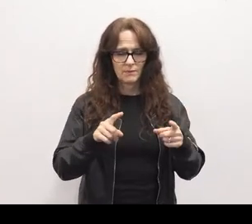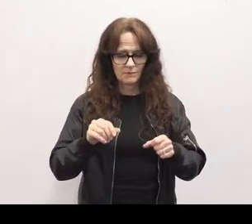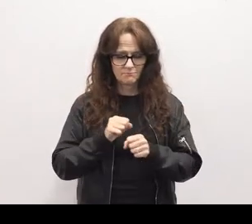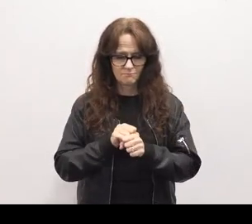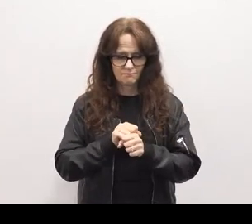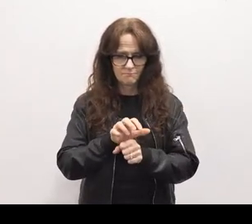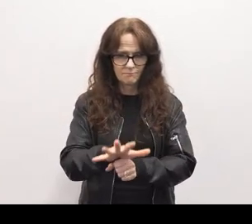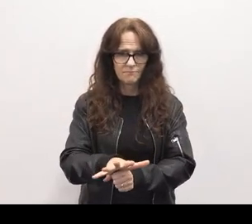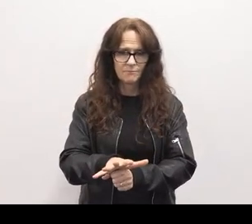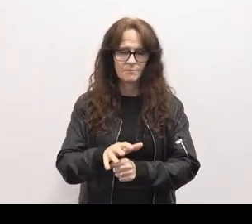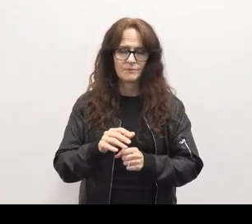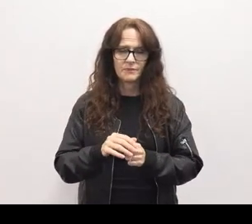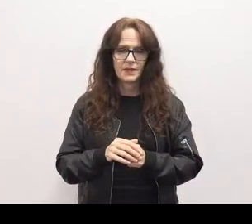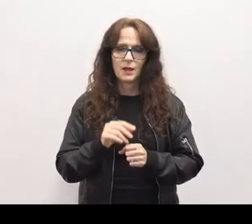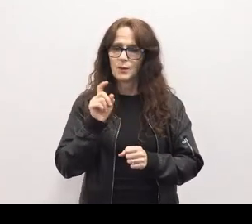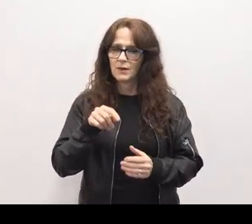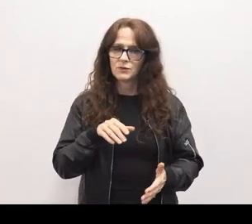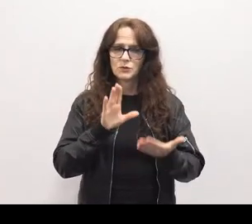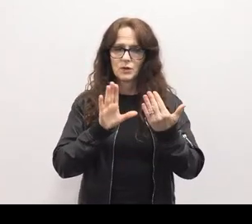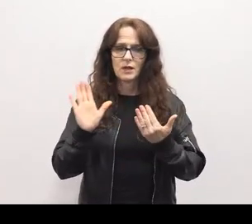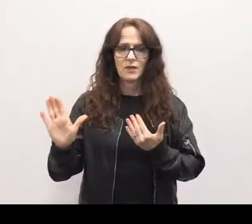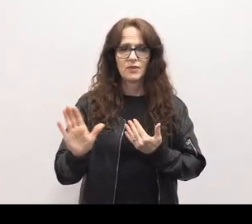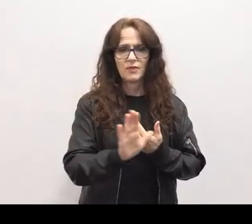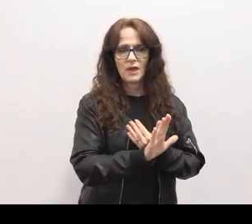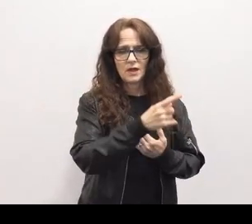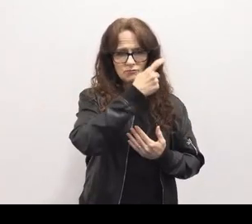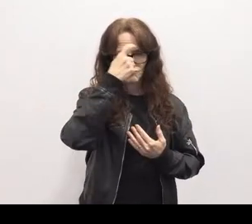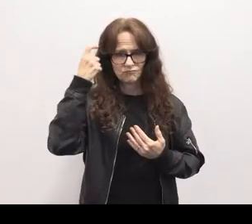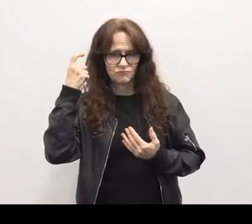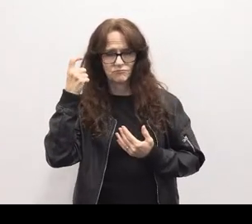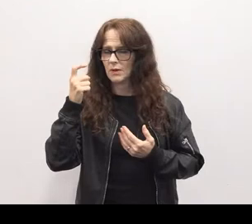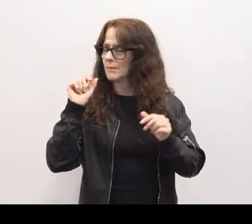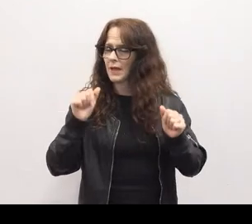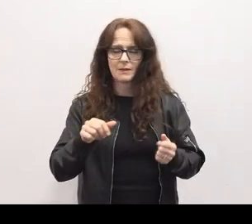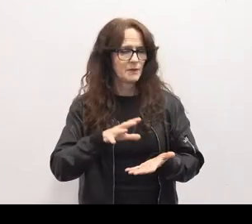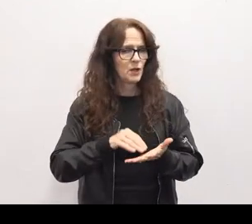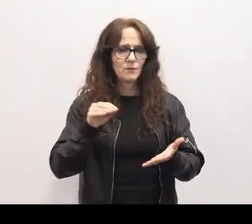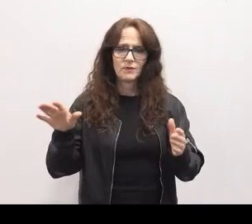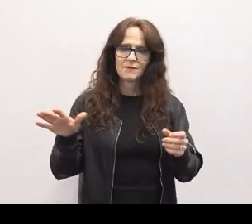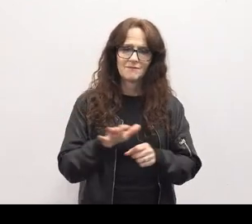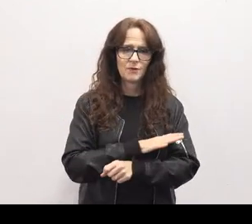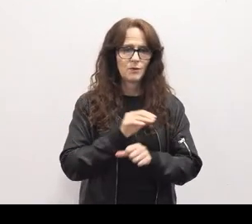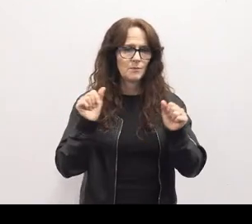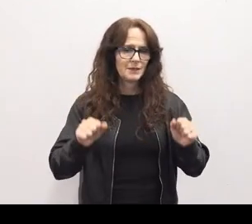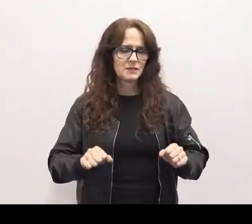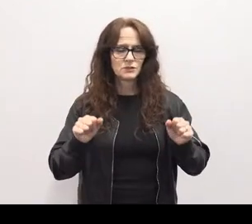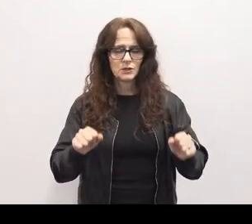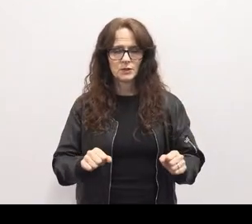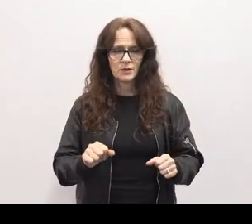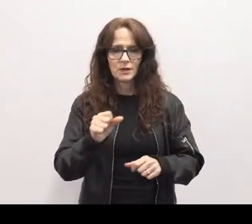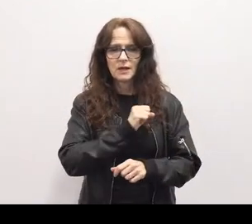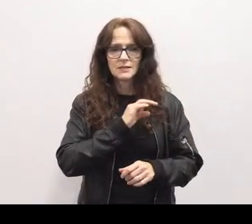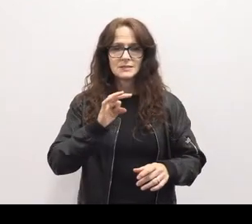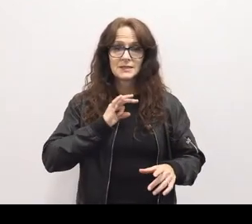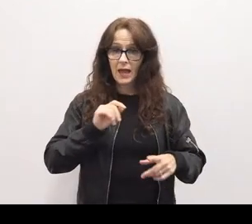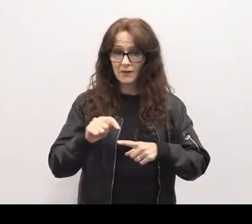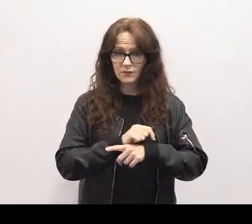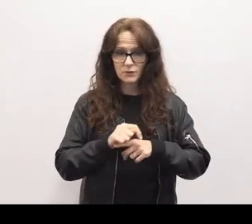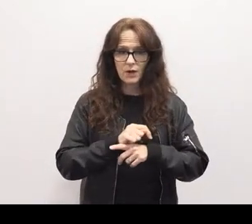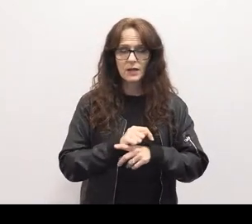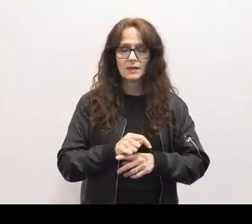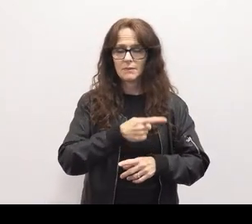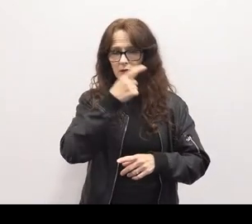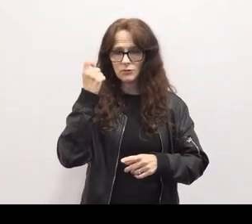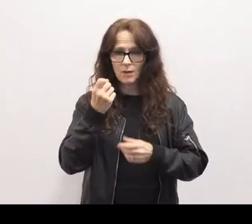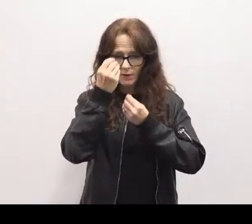pandemic. Unless we address their trauma, they will not be able to learn to their full potential. Staff training about